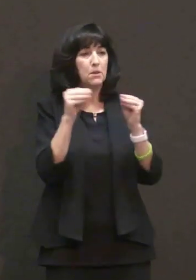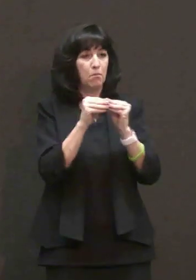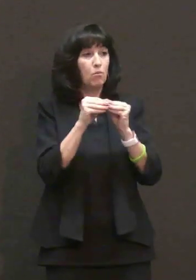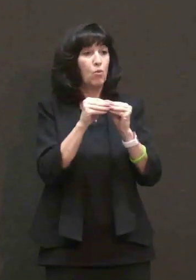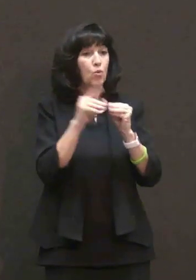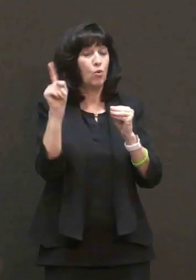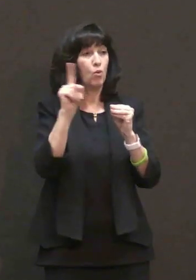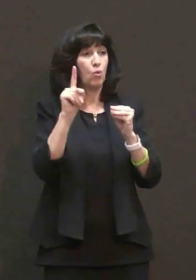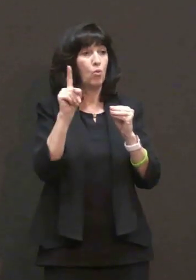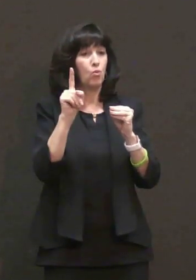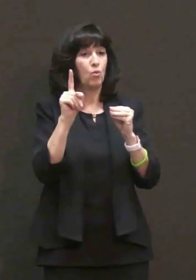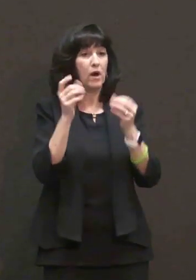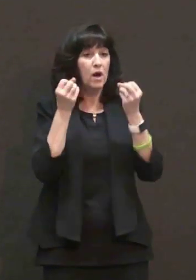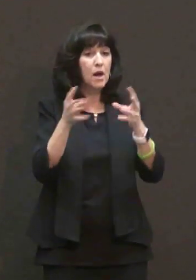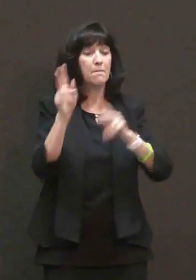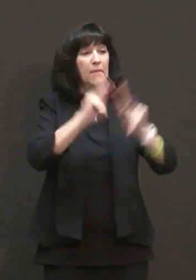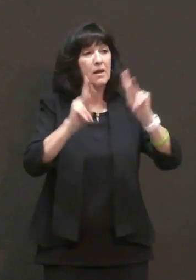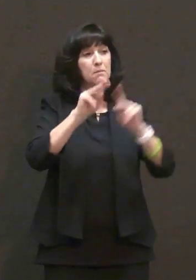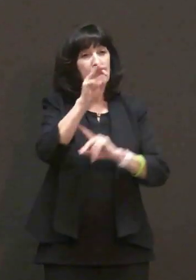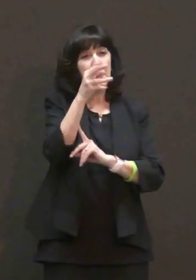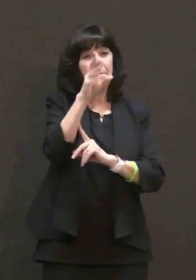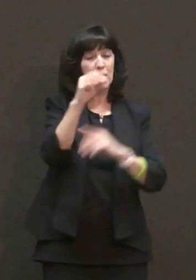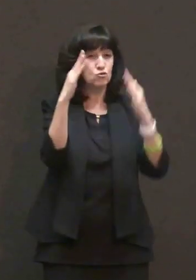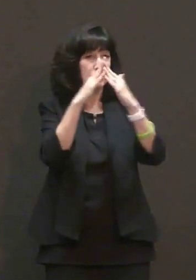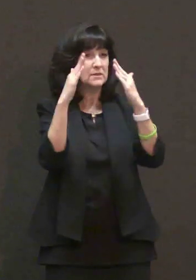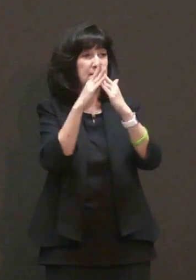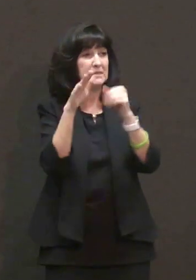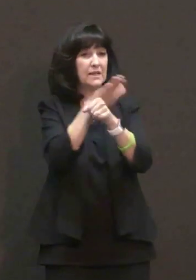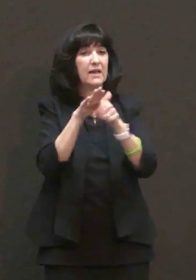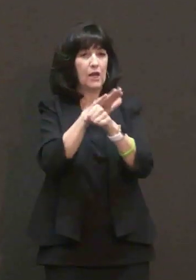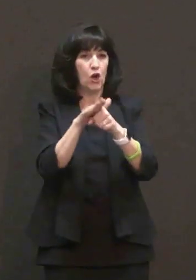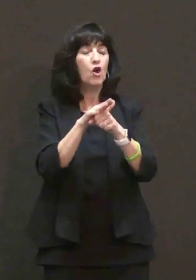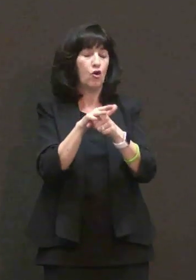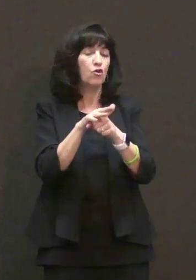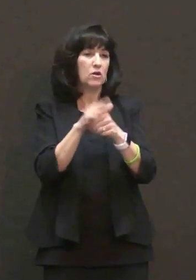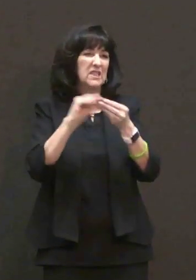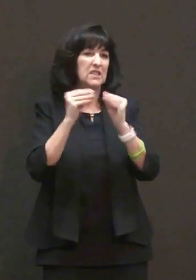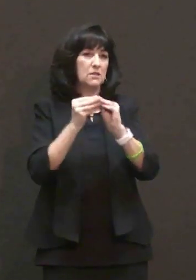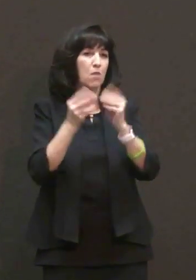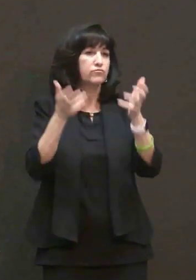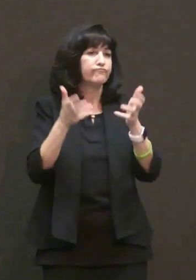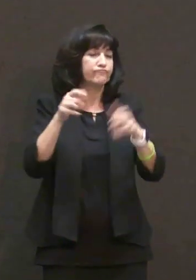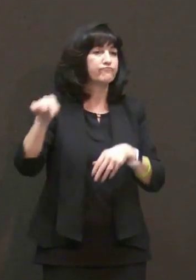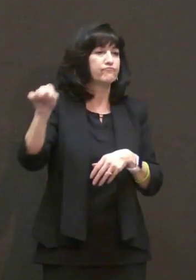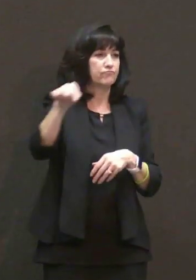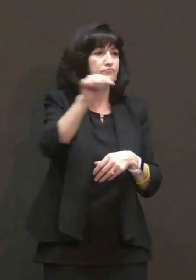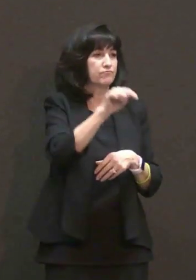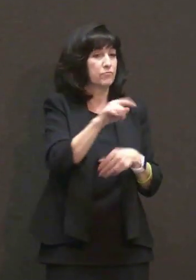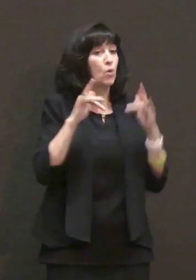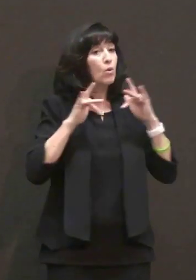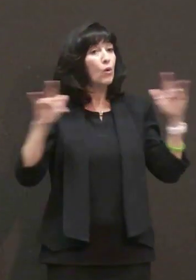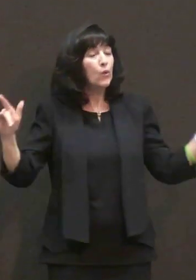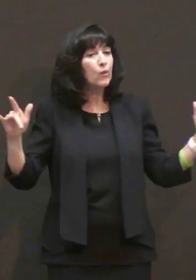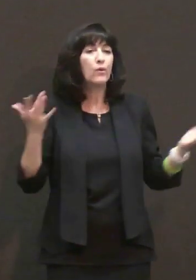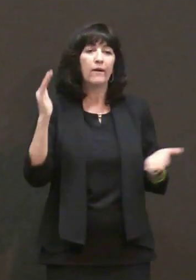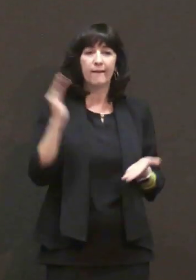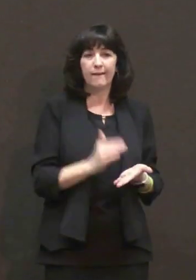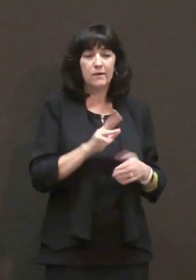large population metros across the country. All right, this will be the last question, and it comes